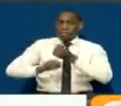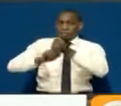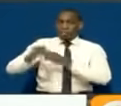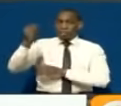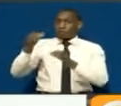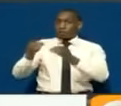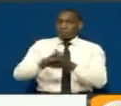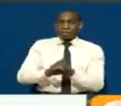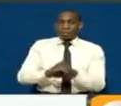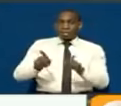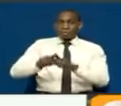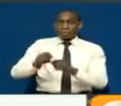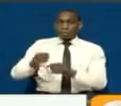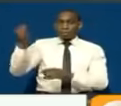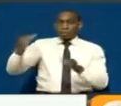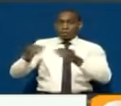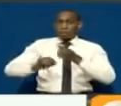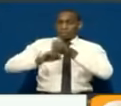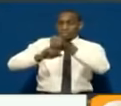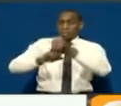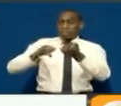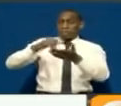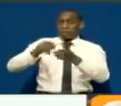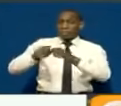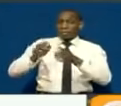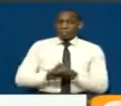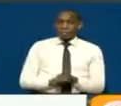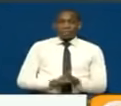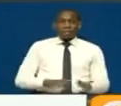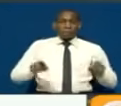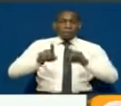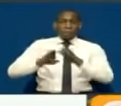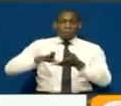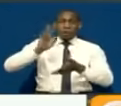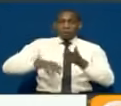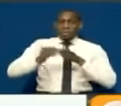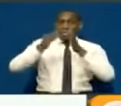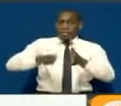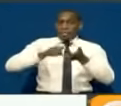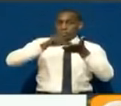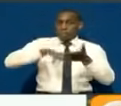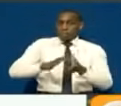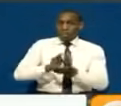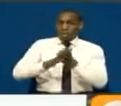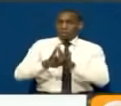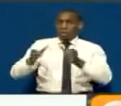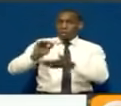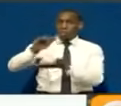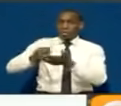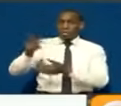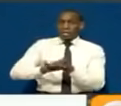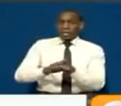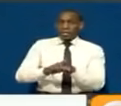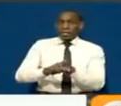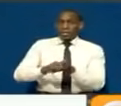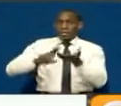political affiliation, or which political party one supports notwithstanding. Likewise, the leaders are adamant that no party from Central Kenya will